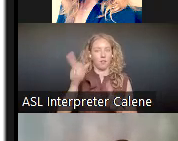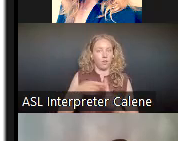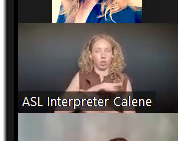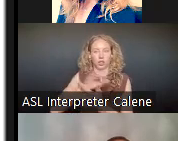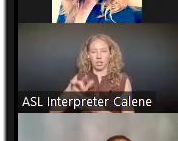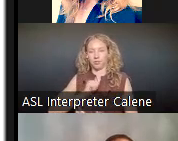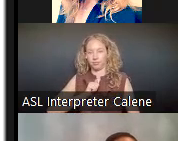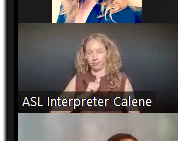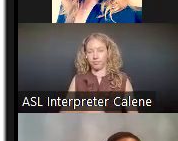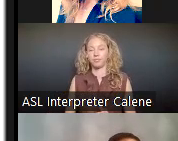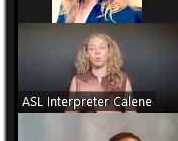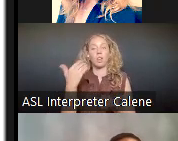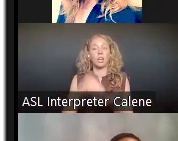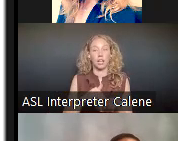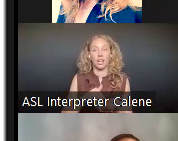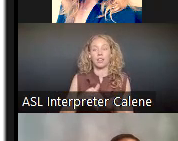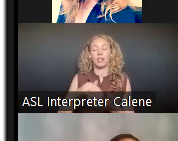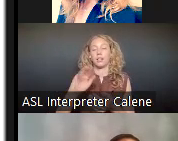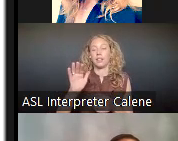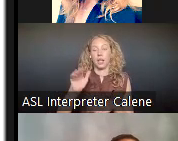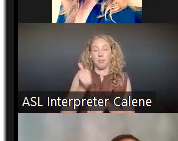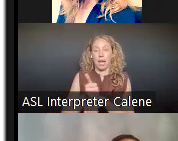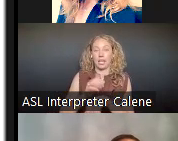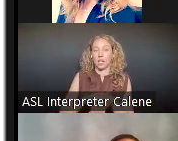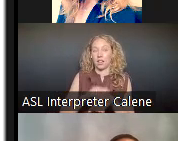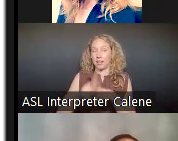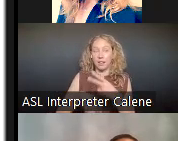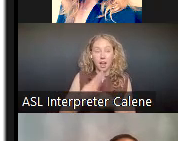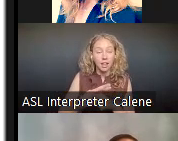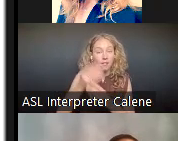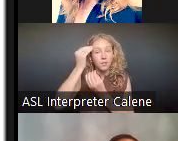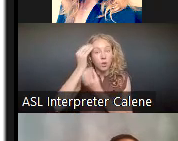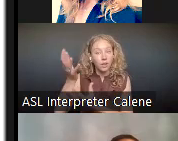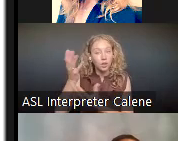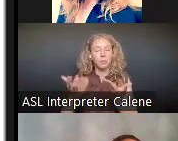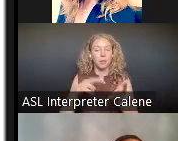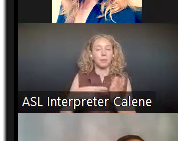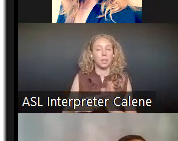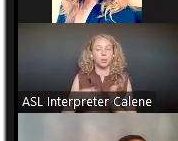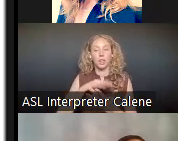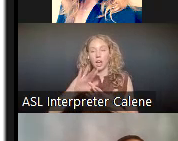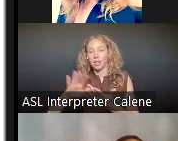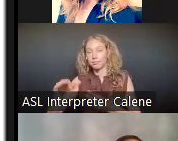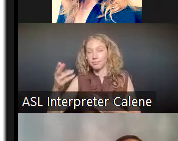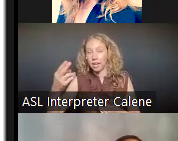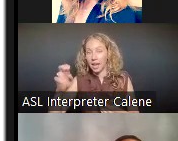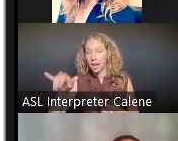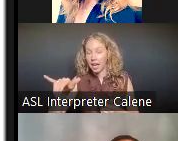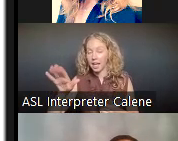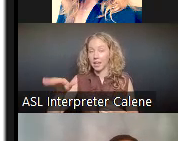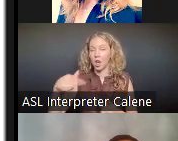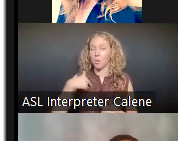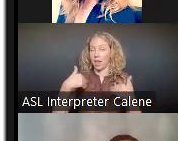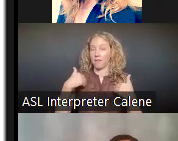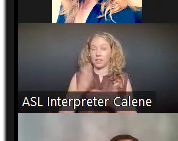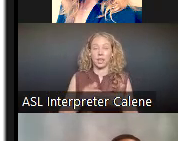so again, based on the type of notification, we may be contacting them to say, hey, We have some